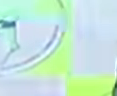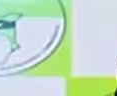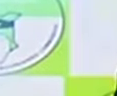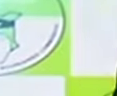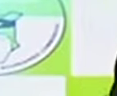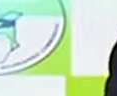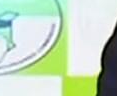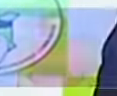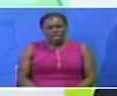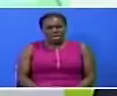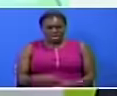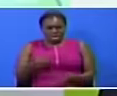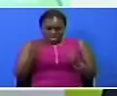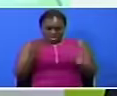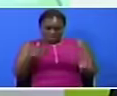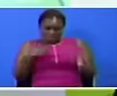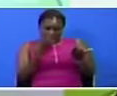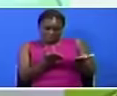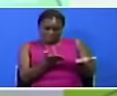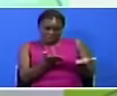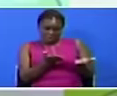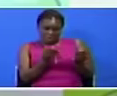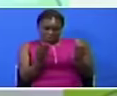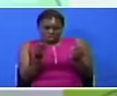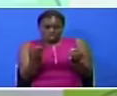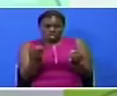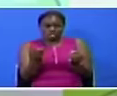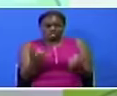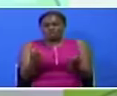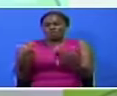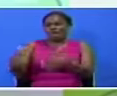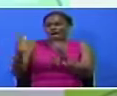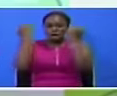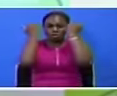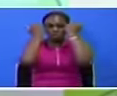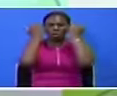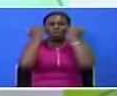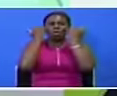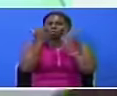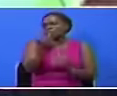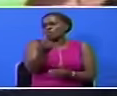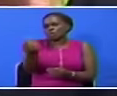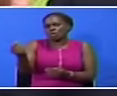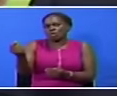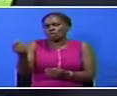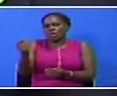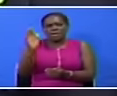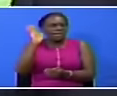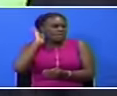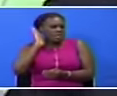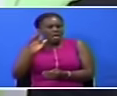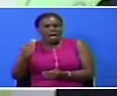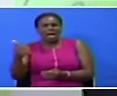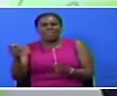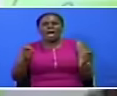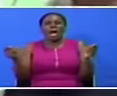I were in your shoes, I would actually sort out these things out of court. These are the things, because I'm told there are some things that are